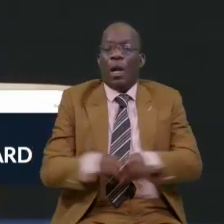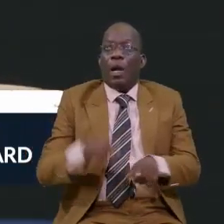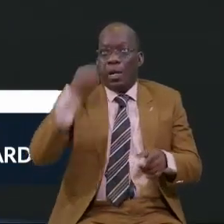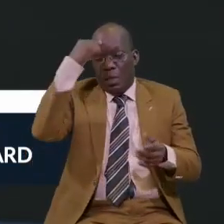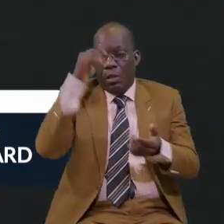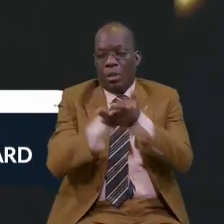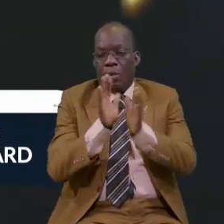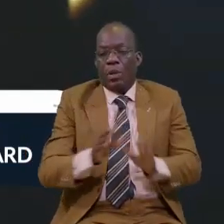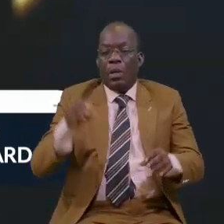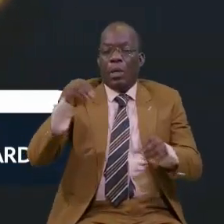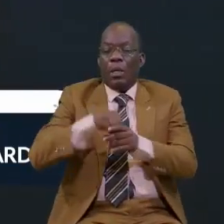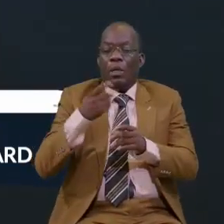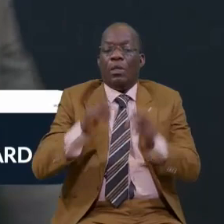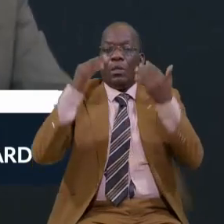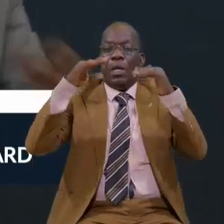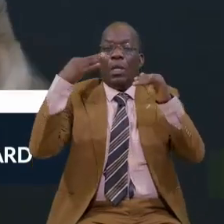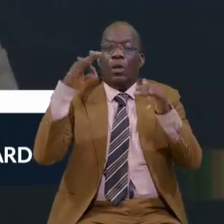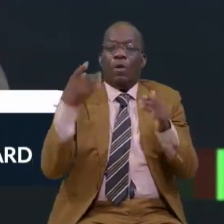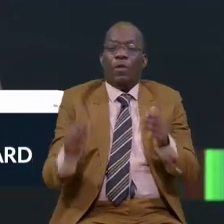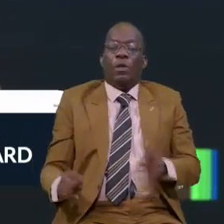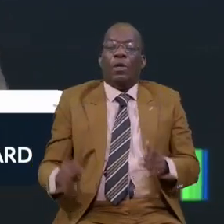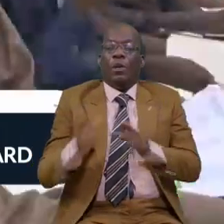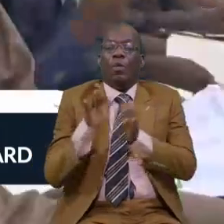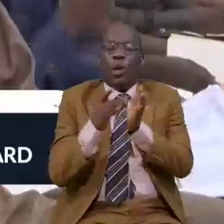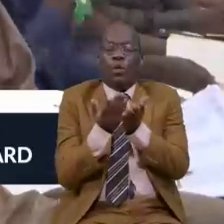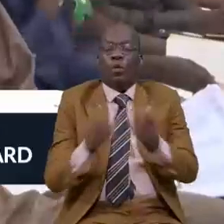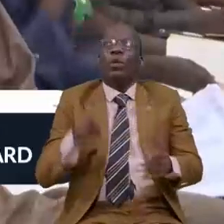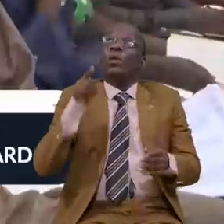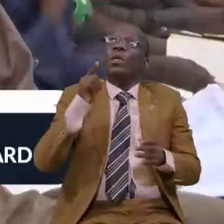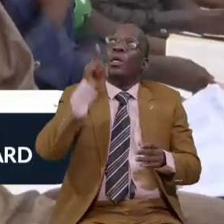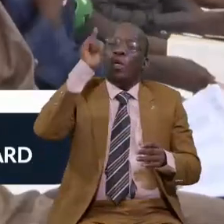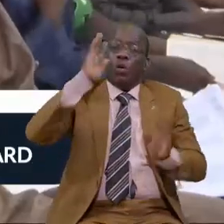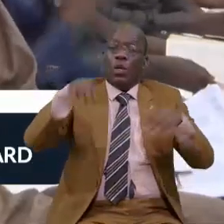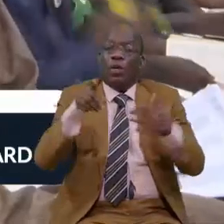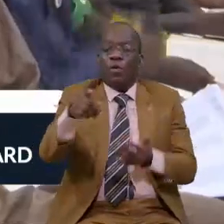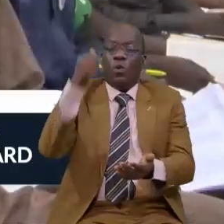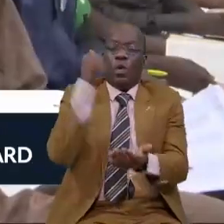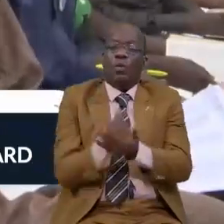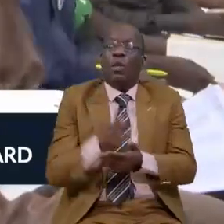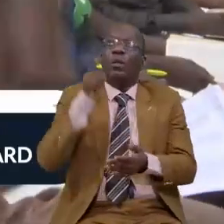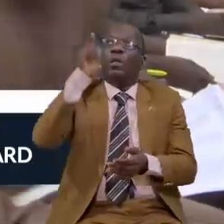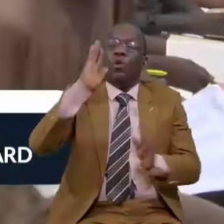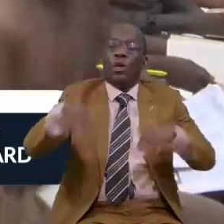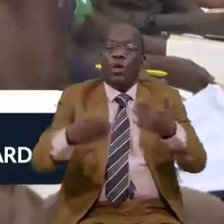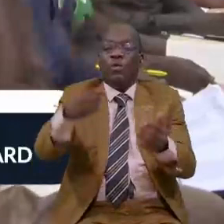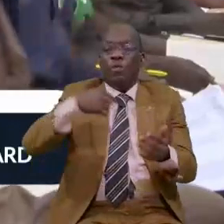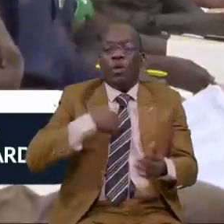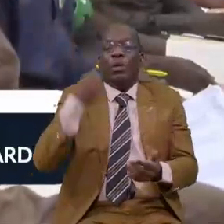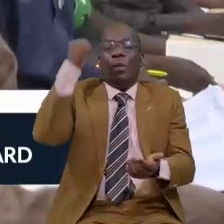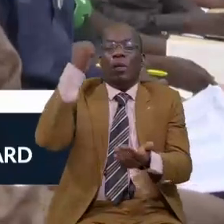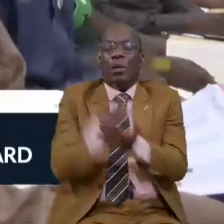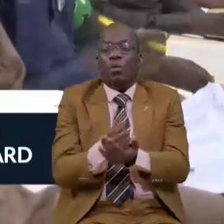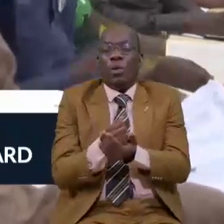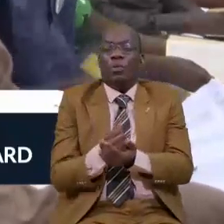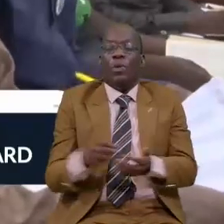Scripture. He will keep you. He will keep me. Look at the word of God in